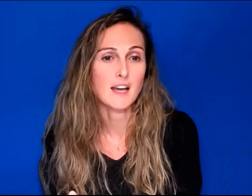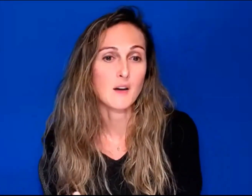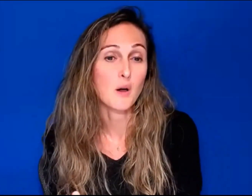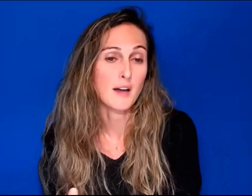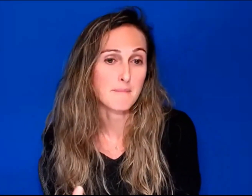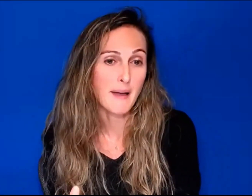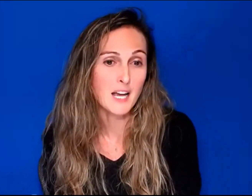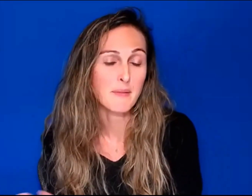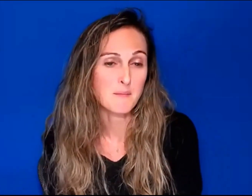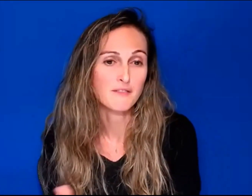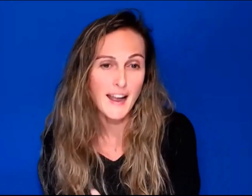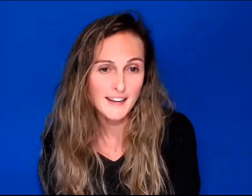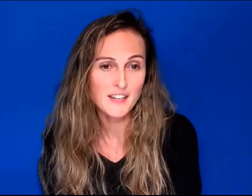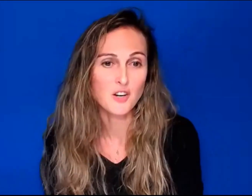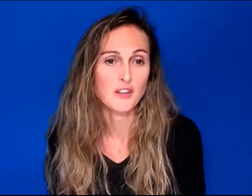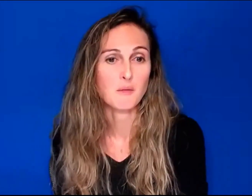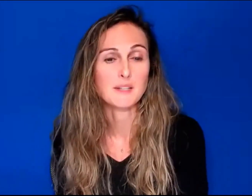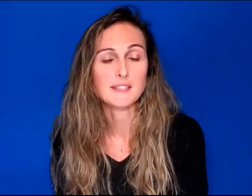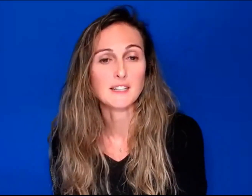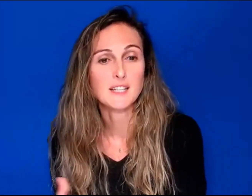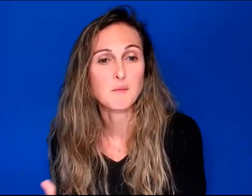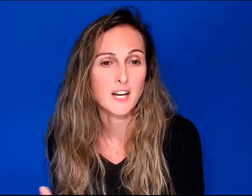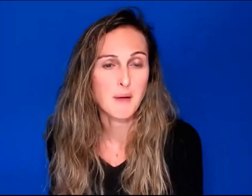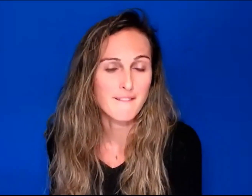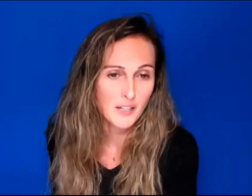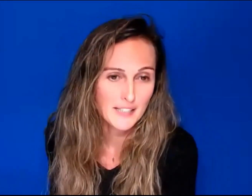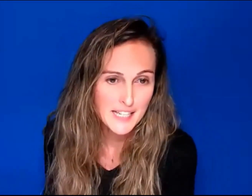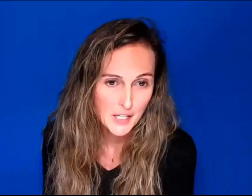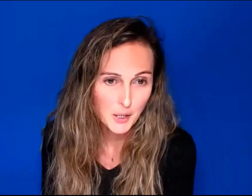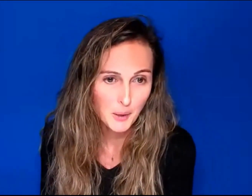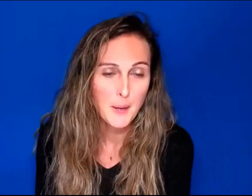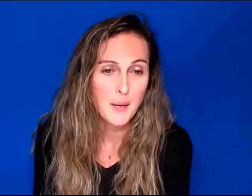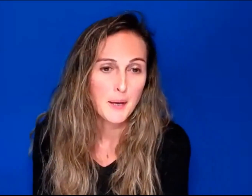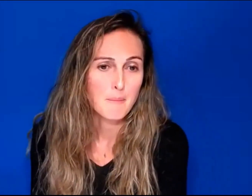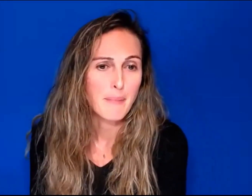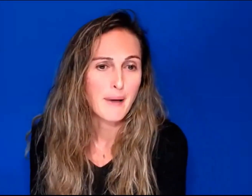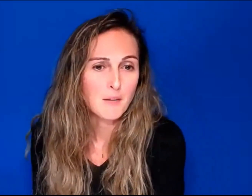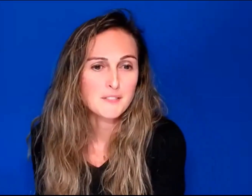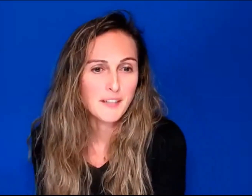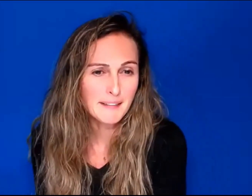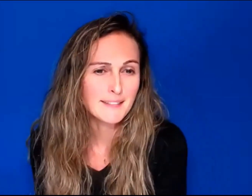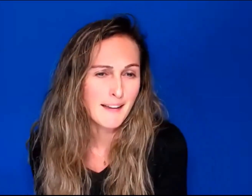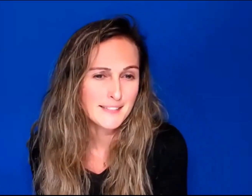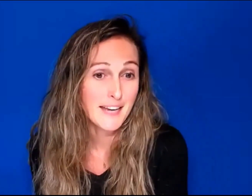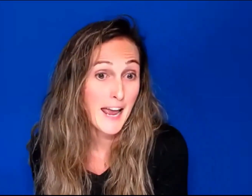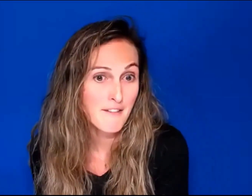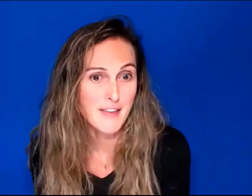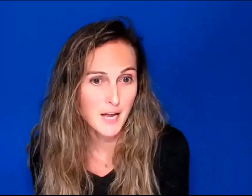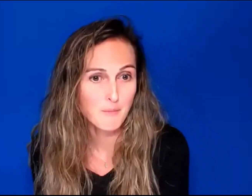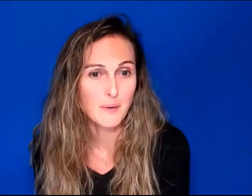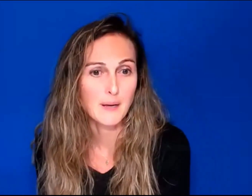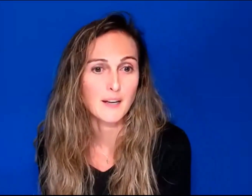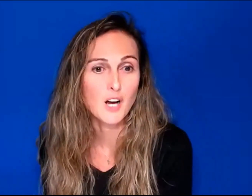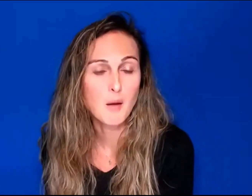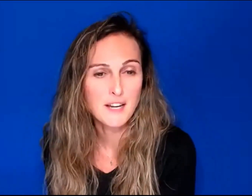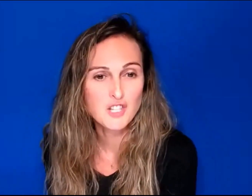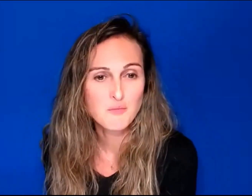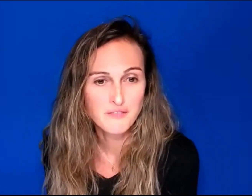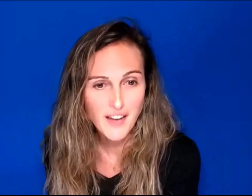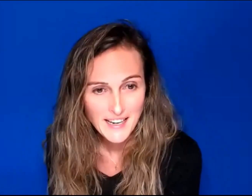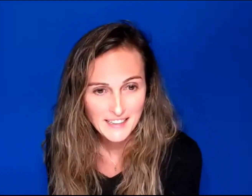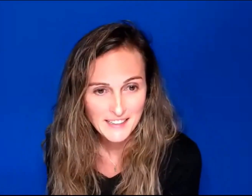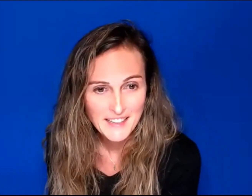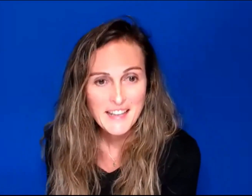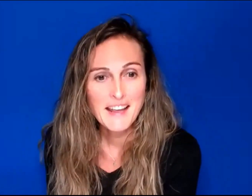they my company provided it or there was someone there by volunteer. But it was very nice to have that